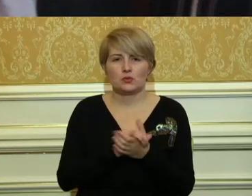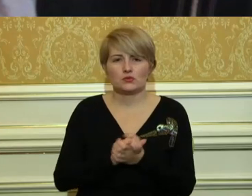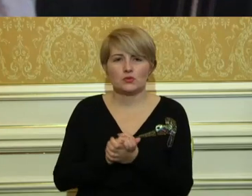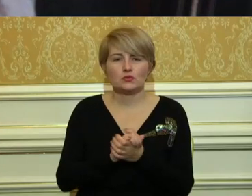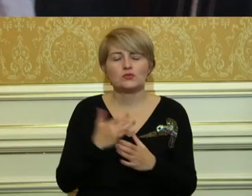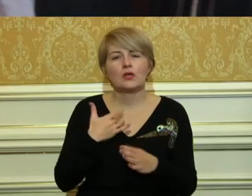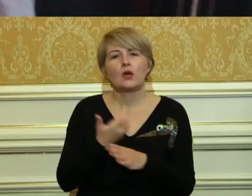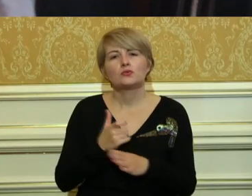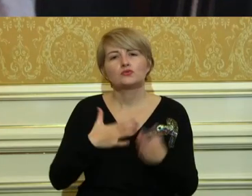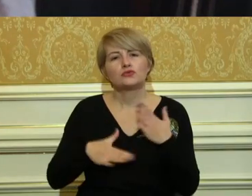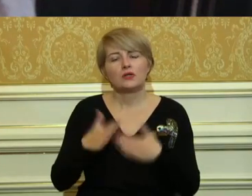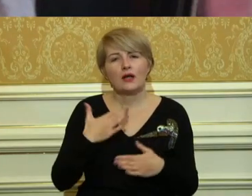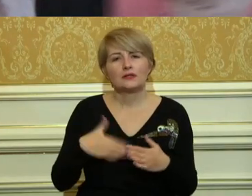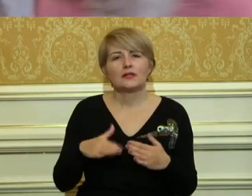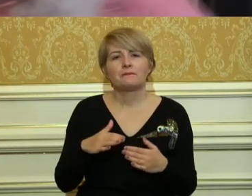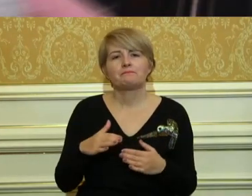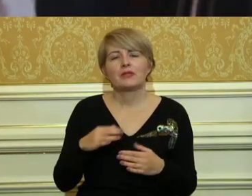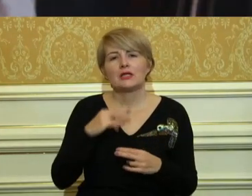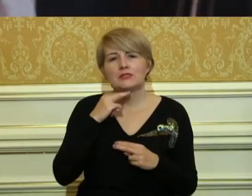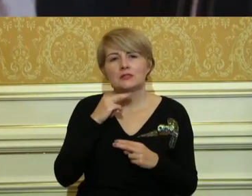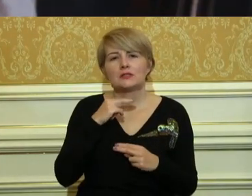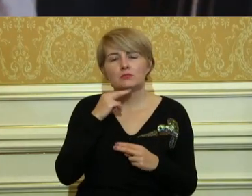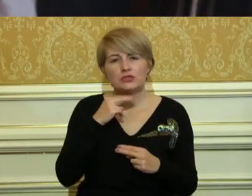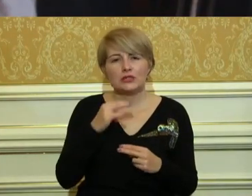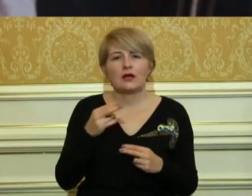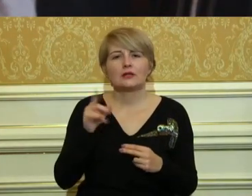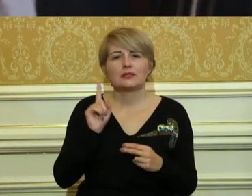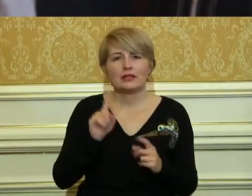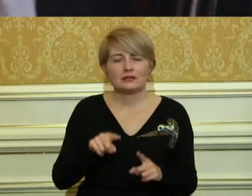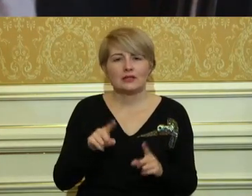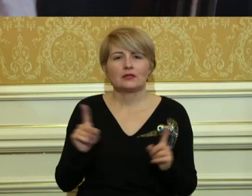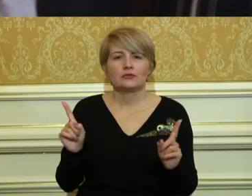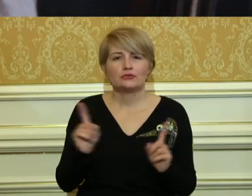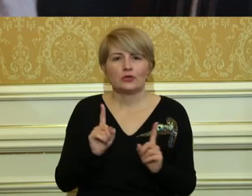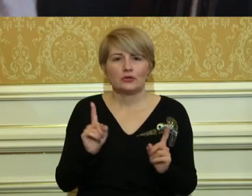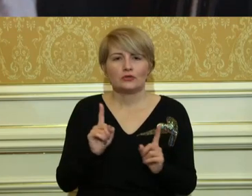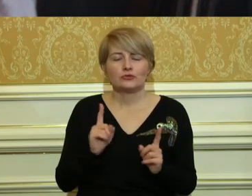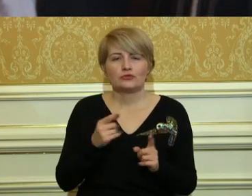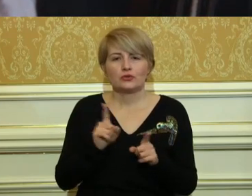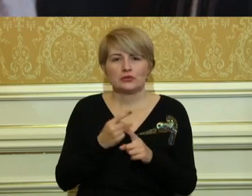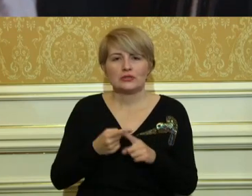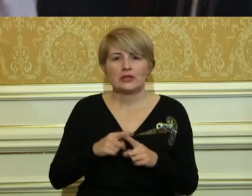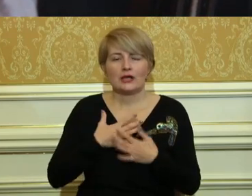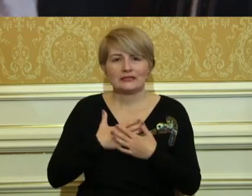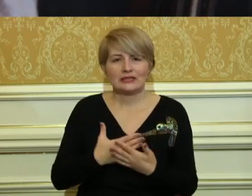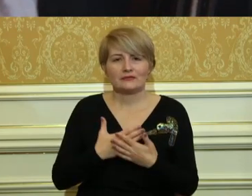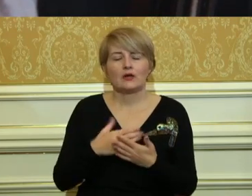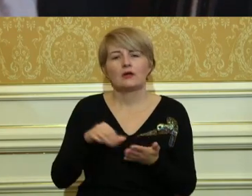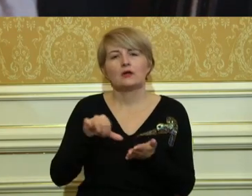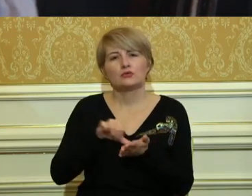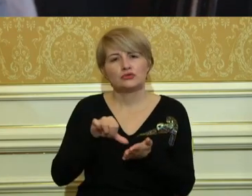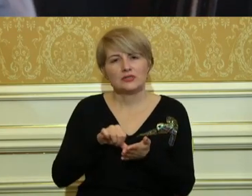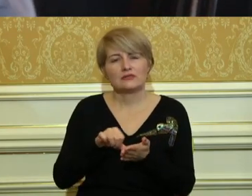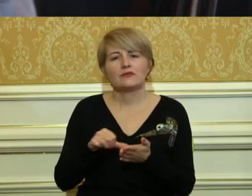European Union. And I'm very glad to see that my motherland